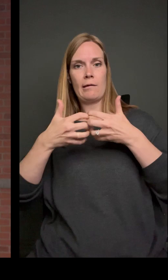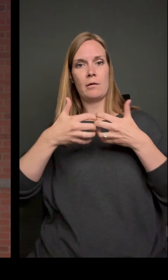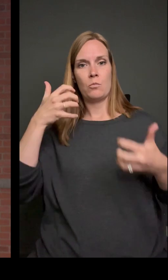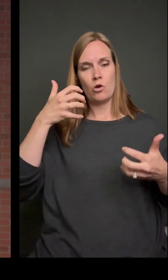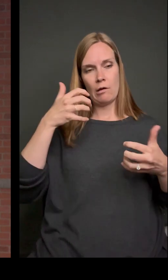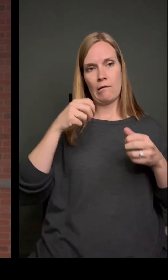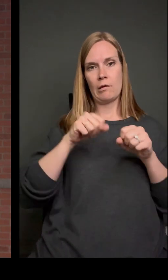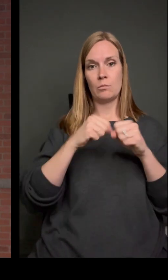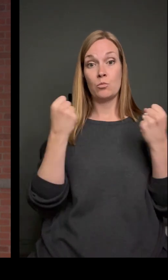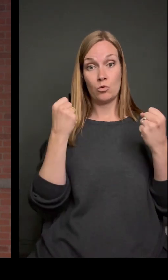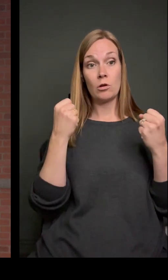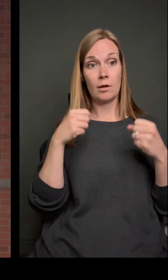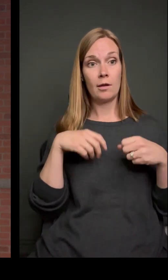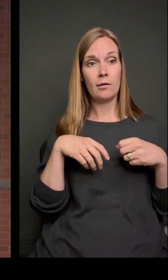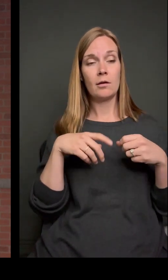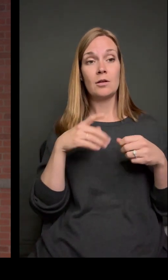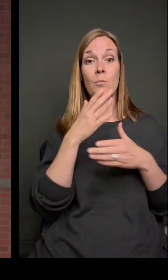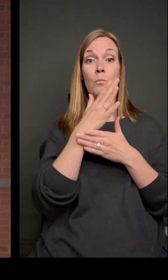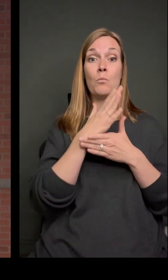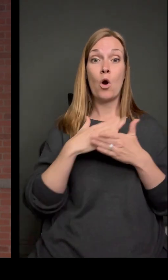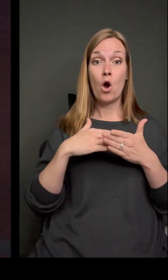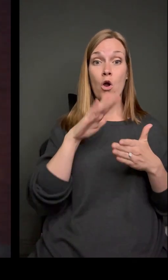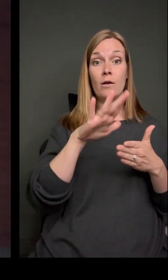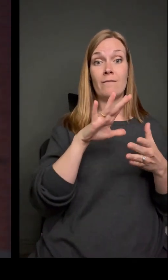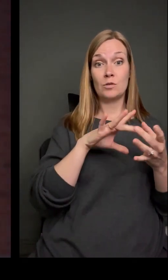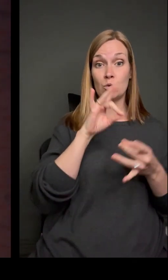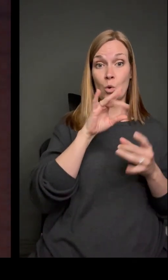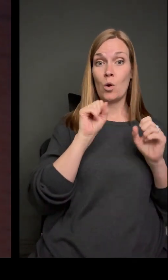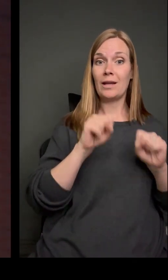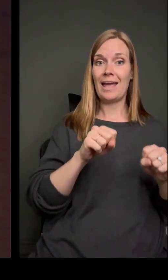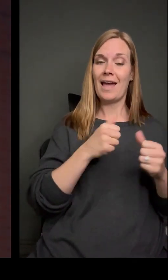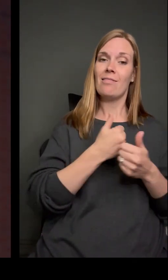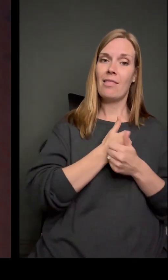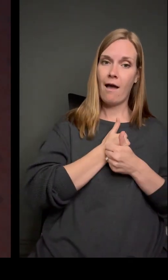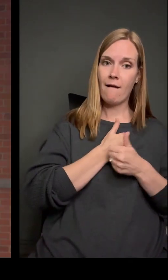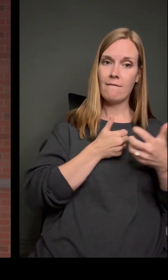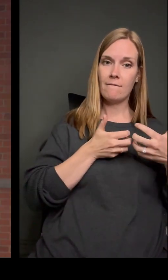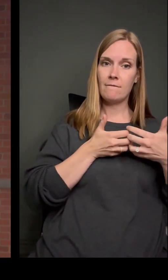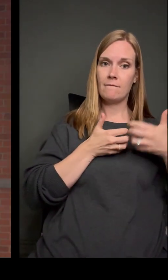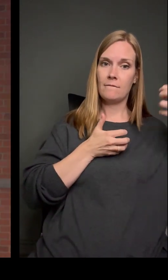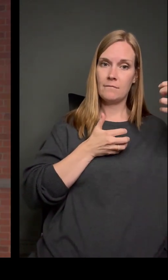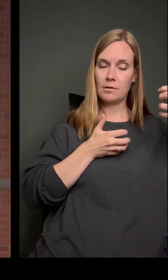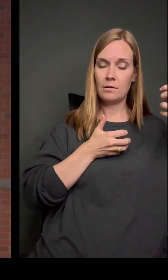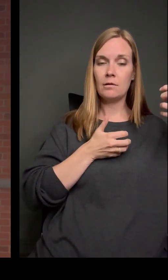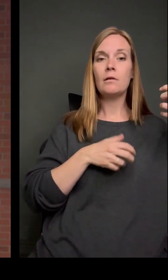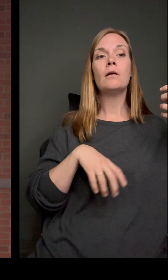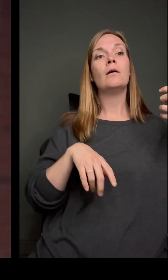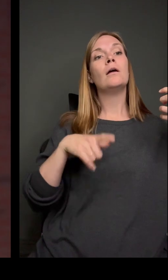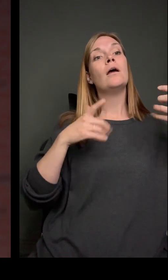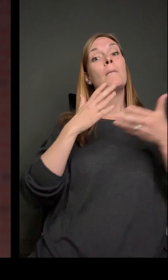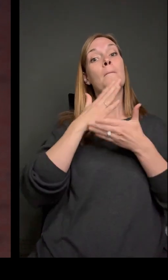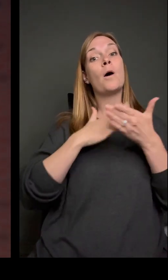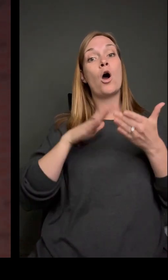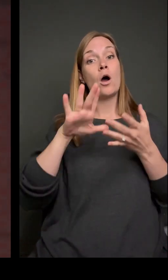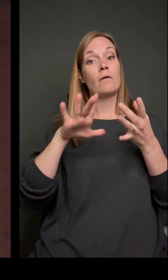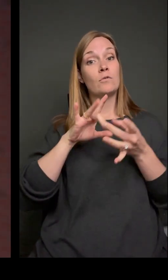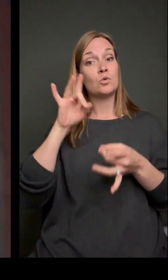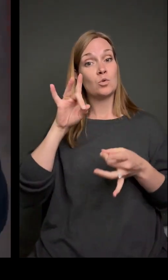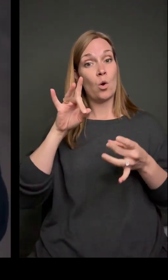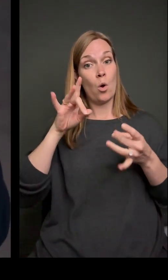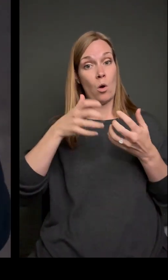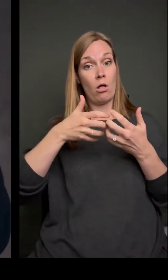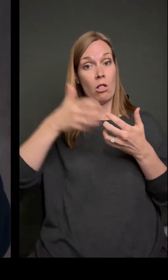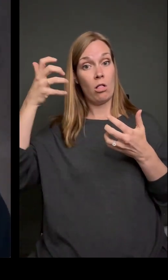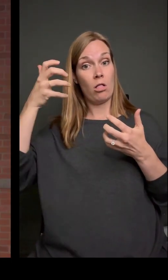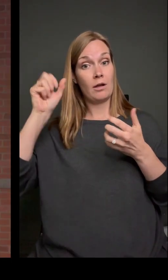part of the soul that has the capacity to love, but there's a corresponding part of the soul that has the capacity to